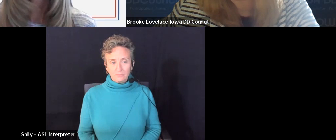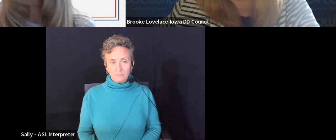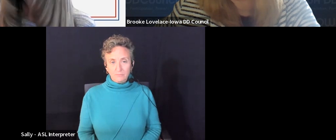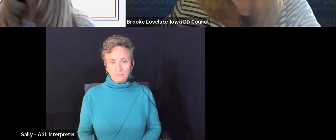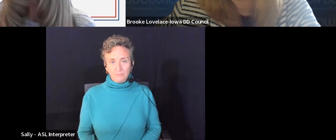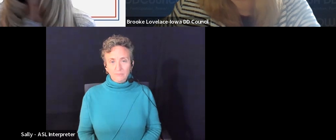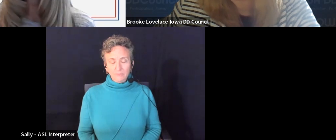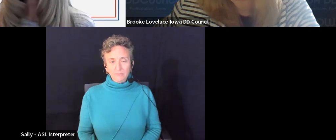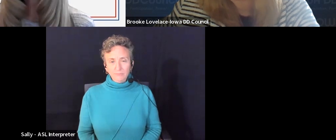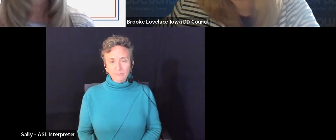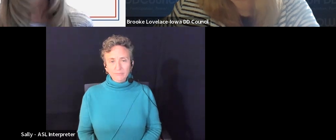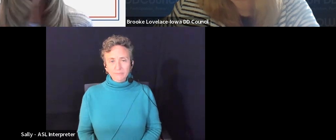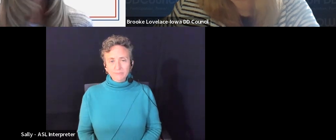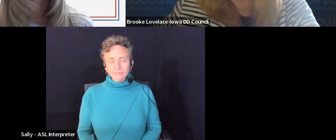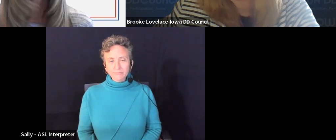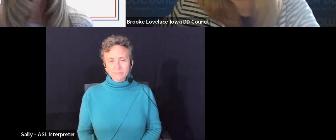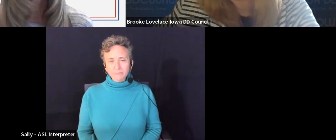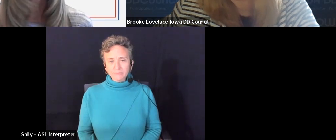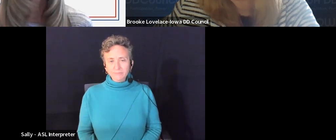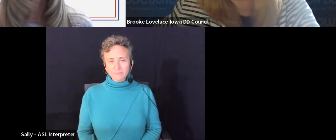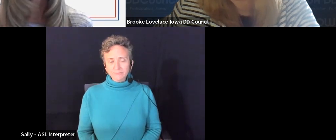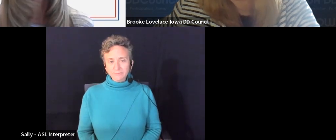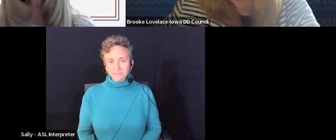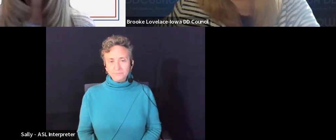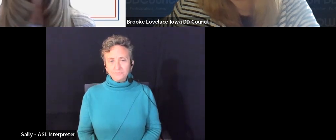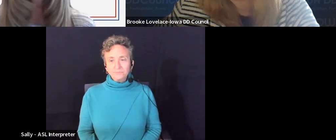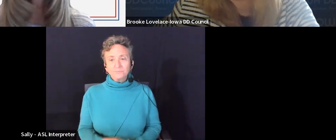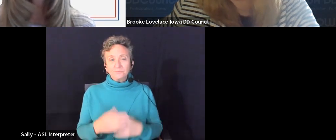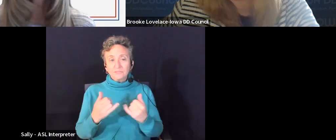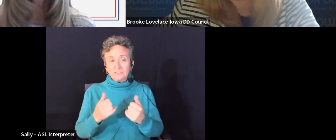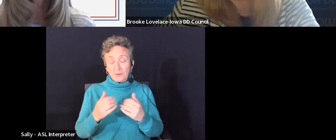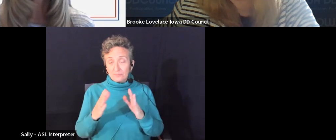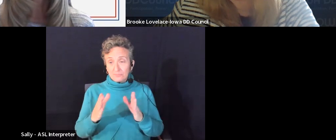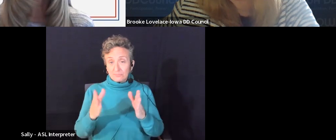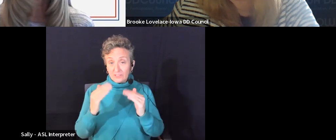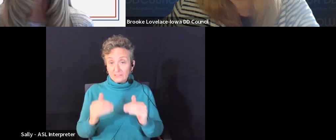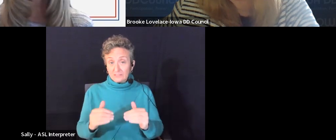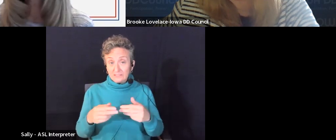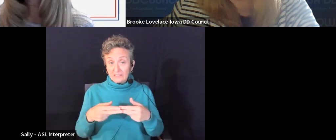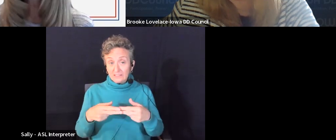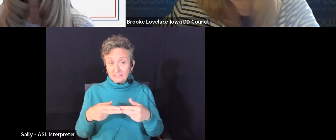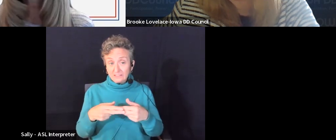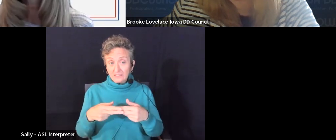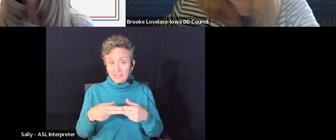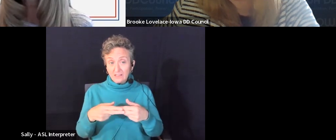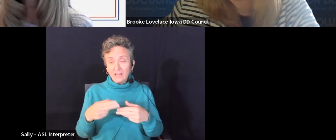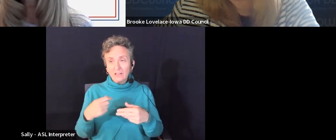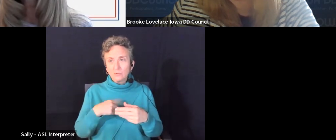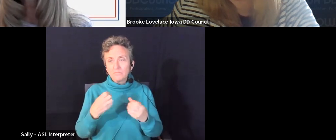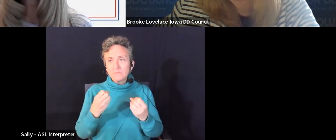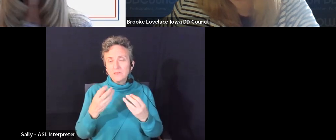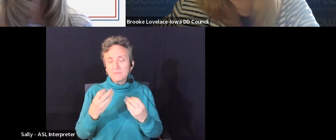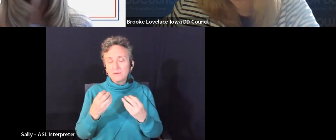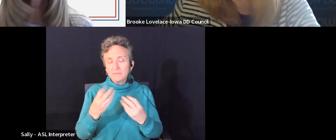And as you're completing that poll, I will tell you that this next section is the one that we get the most questions about.